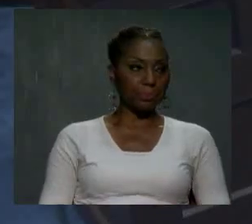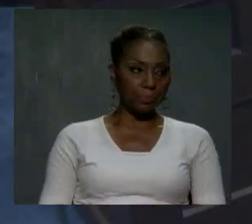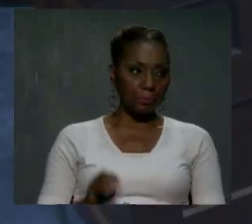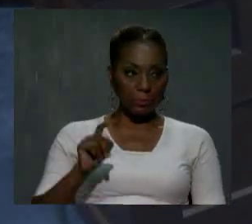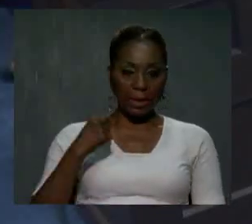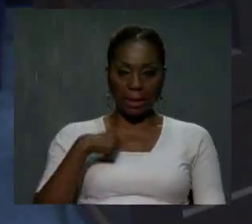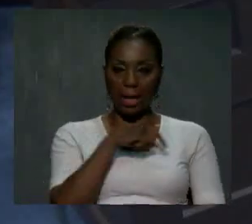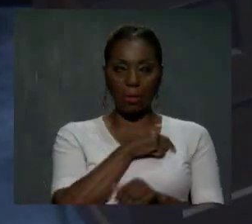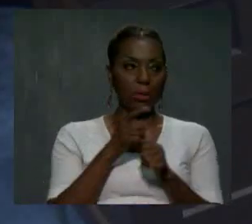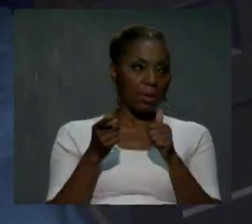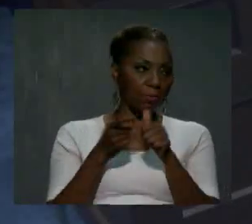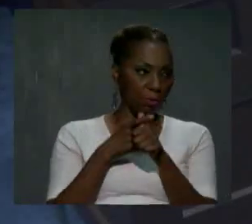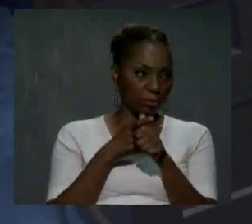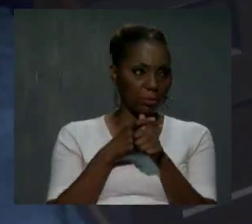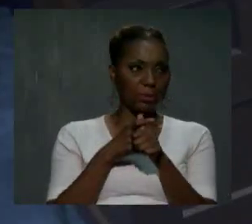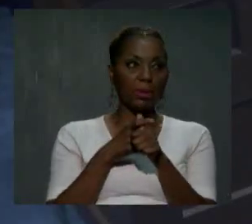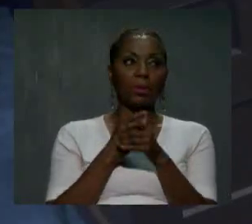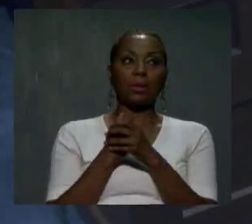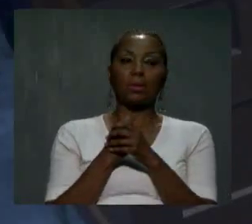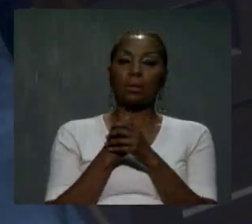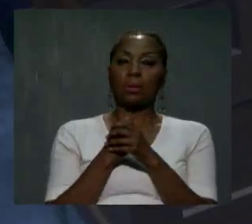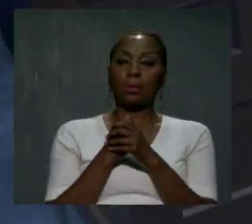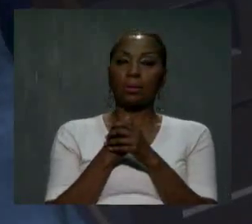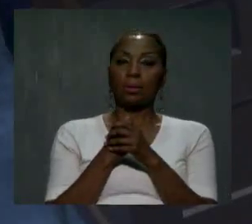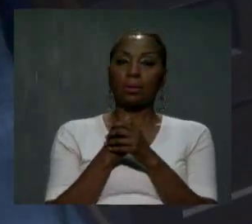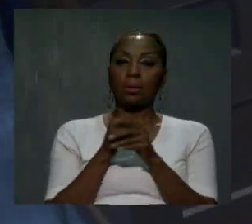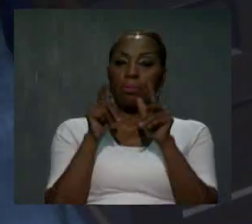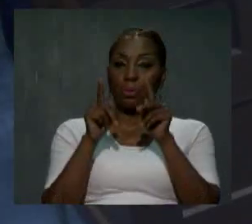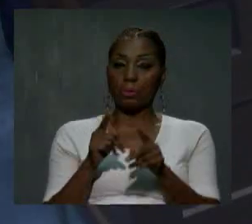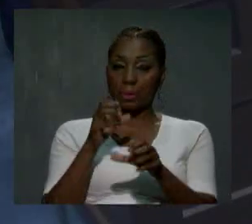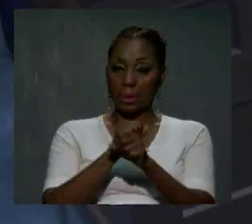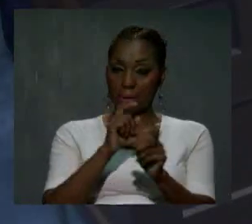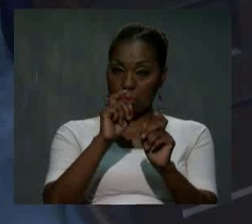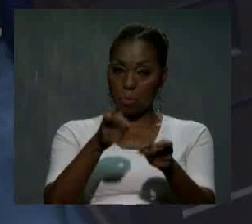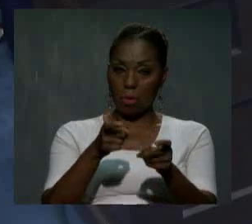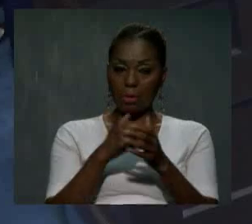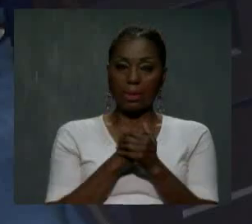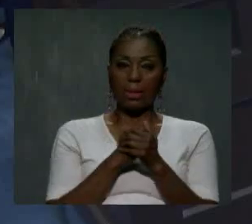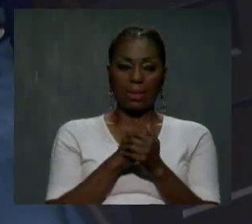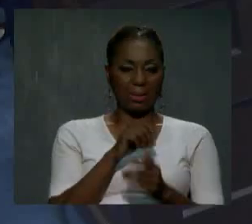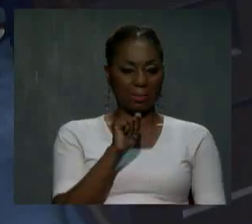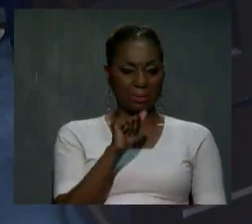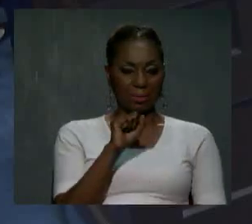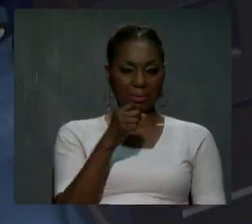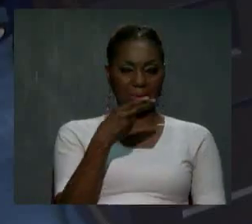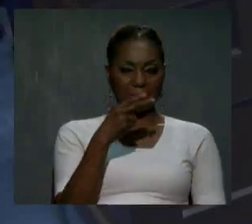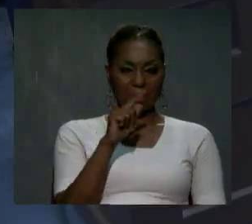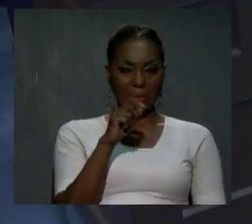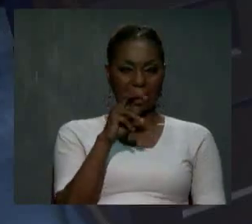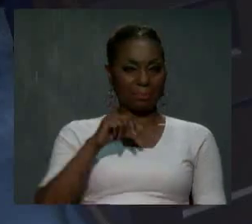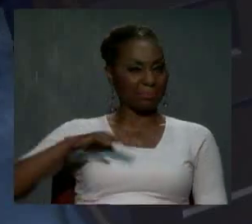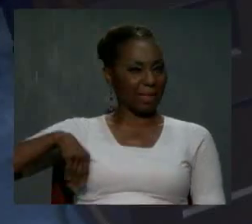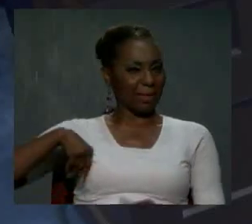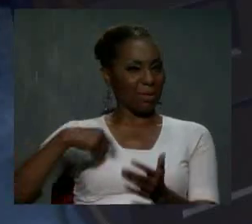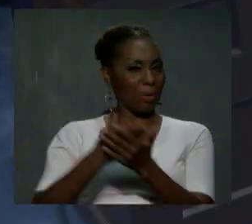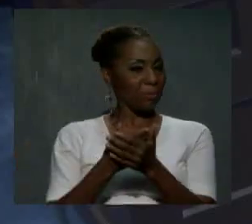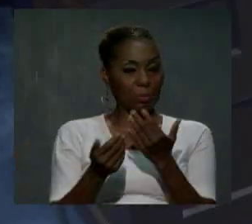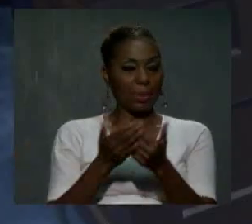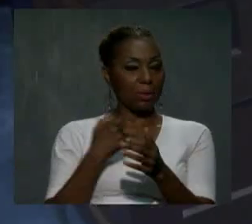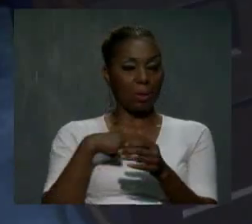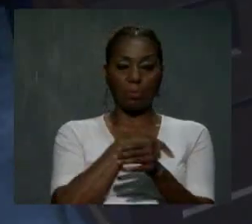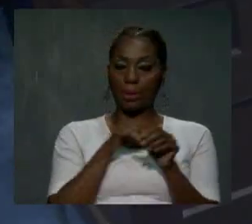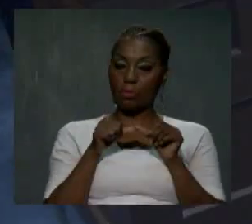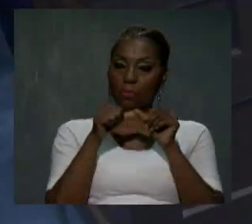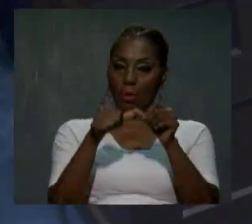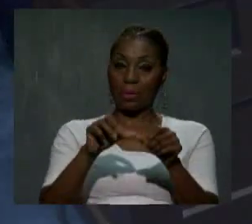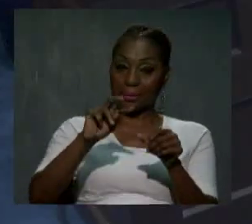Our first awardee is Ashton Nichols from Bale, and I understand that Ashton has not arrived yet, so we're going to move